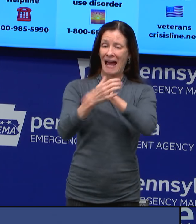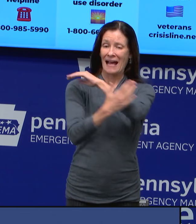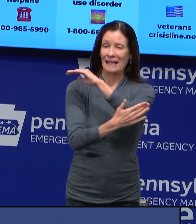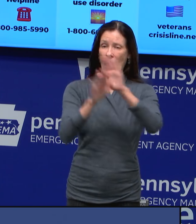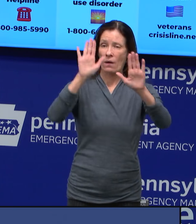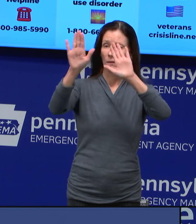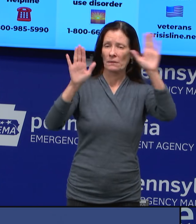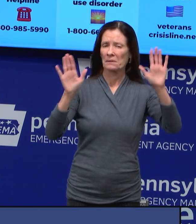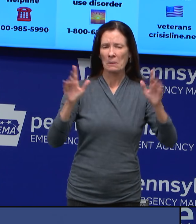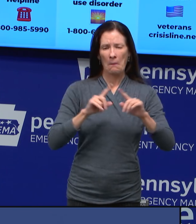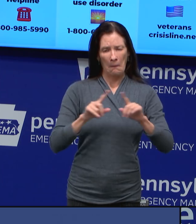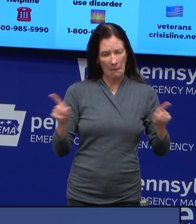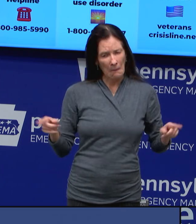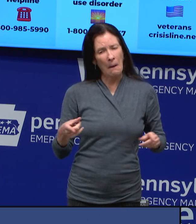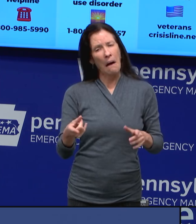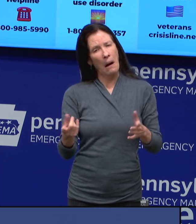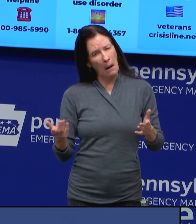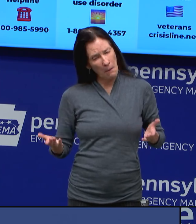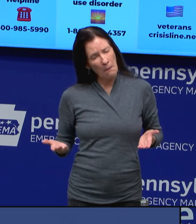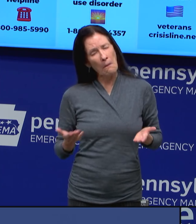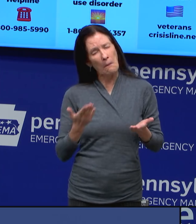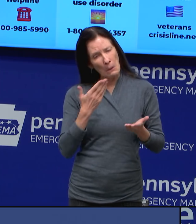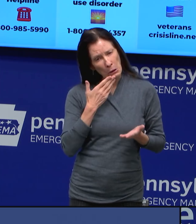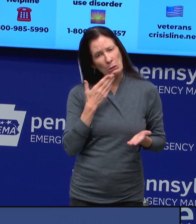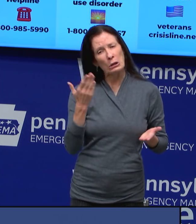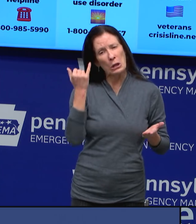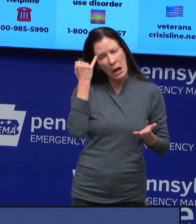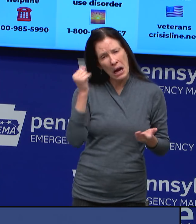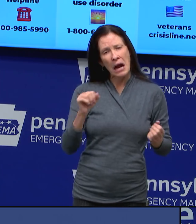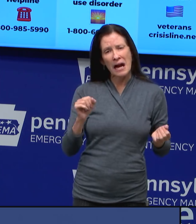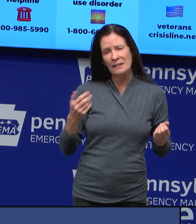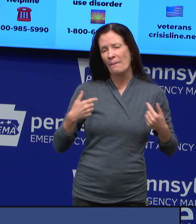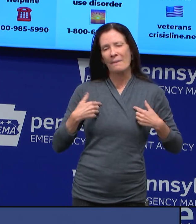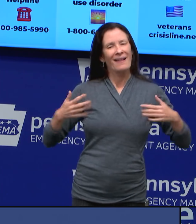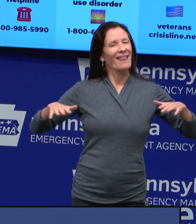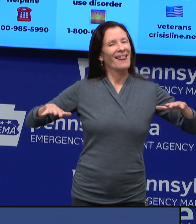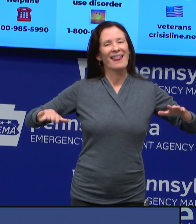that, we're not going to give a statewide